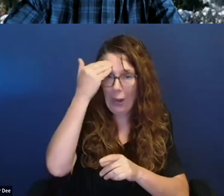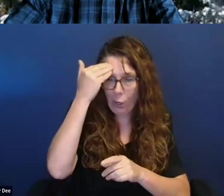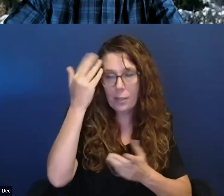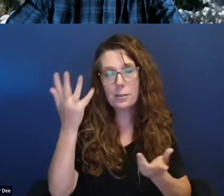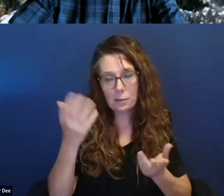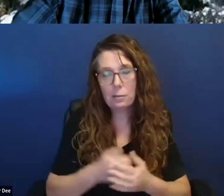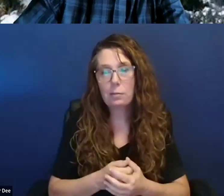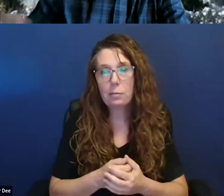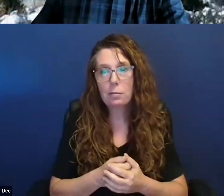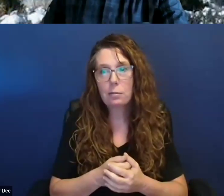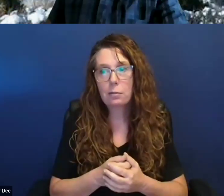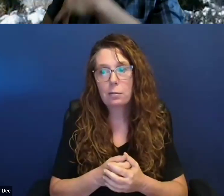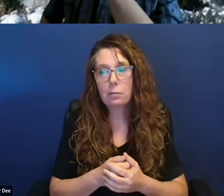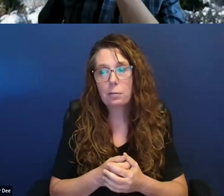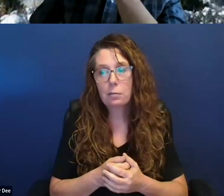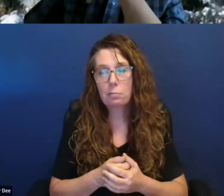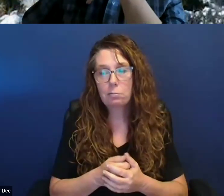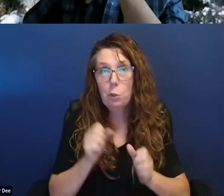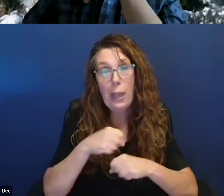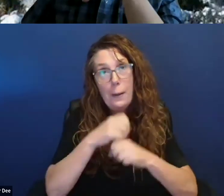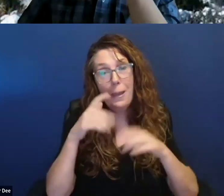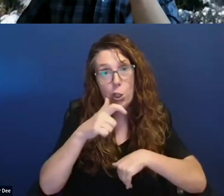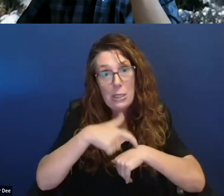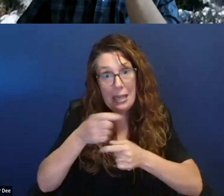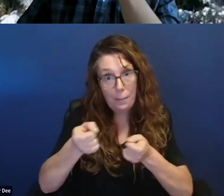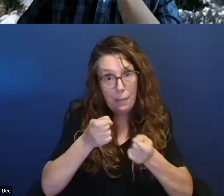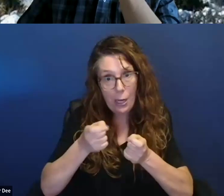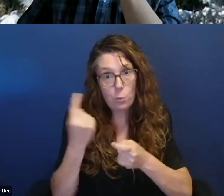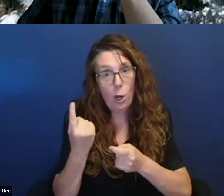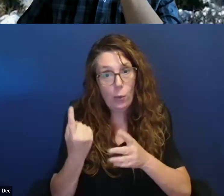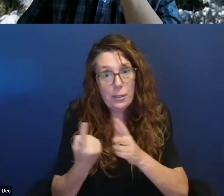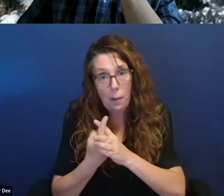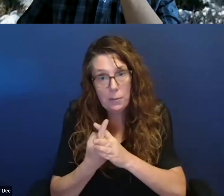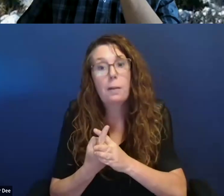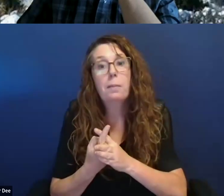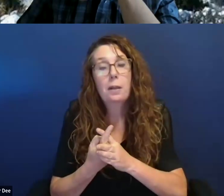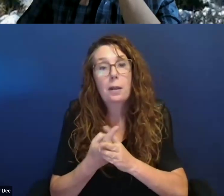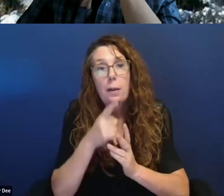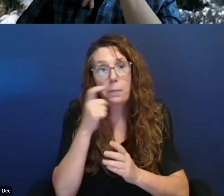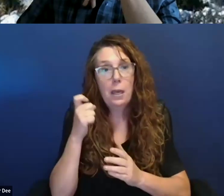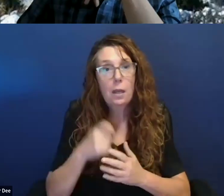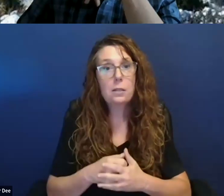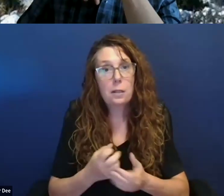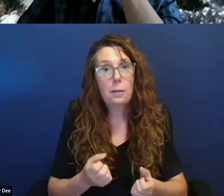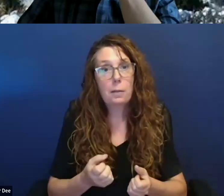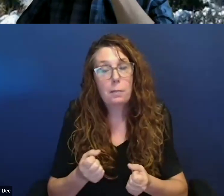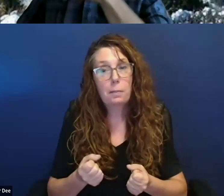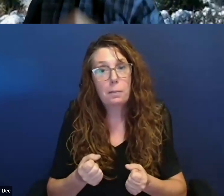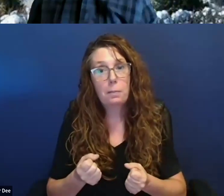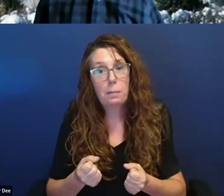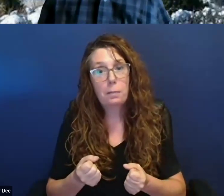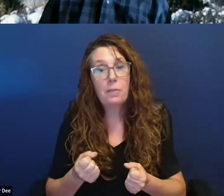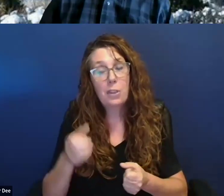course, as you could imagine, time management always comes up, given that the scholars